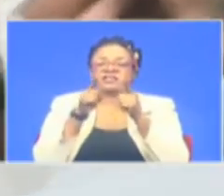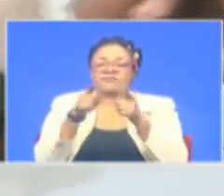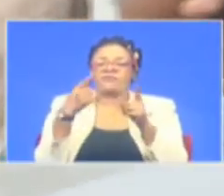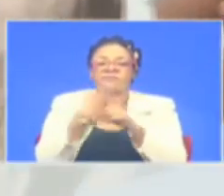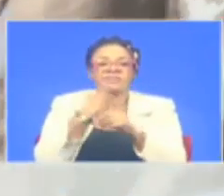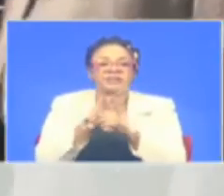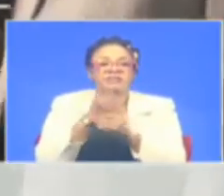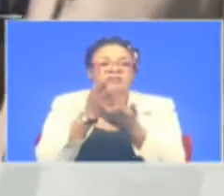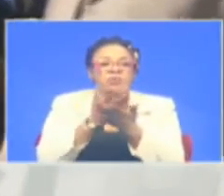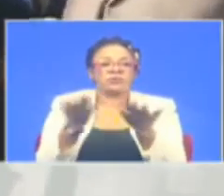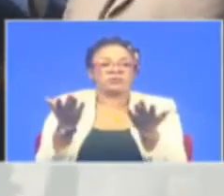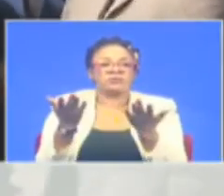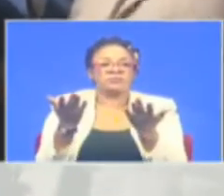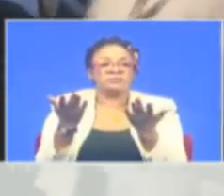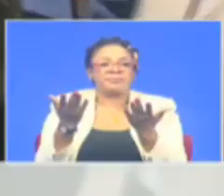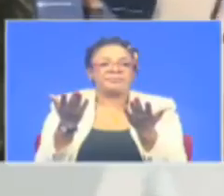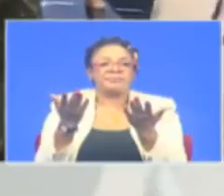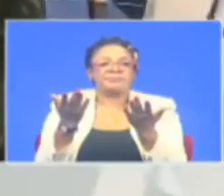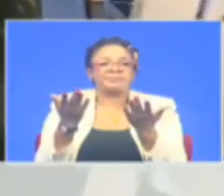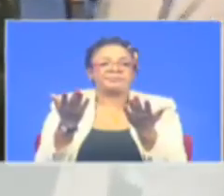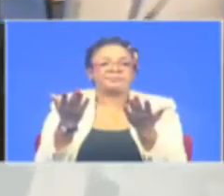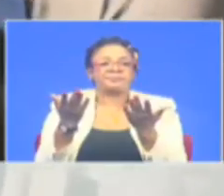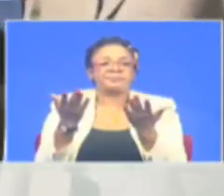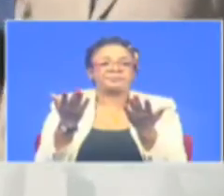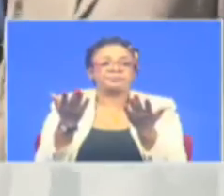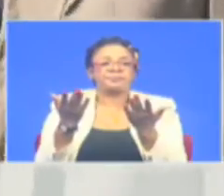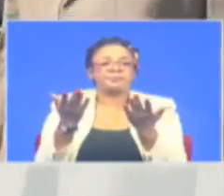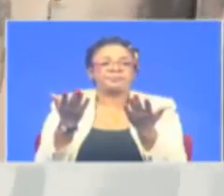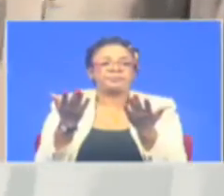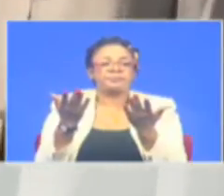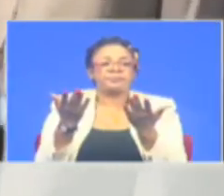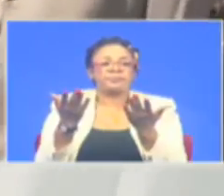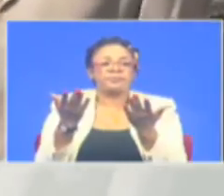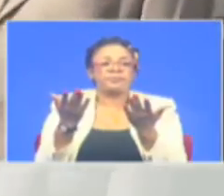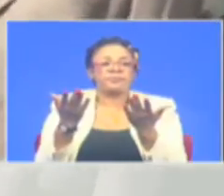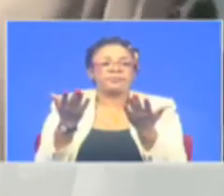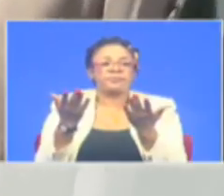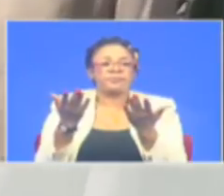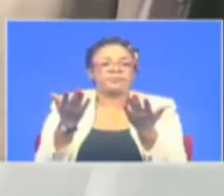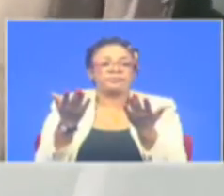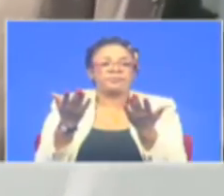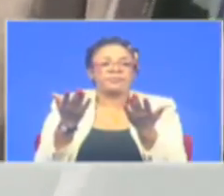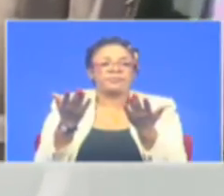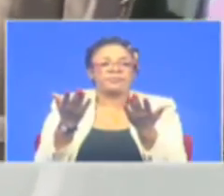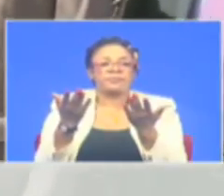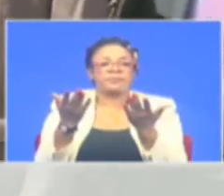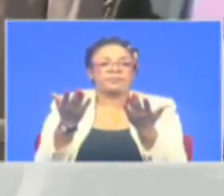quarters. About what is here on the ground. You have not done. You have to know. Can you